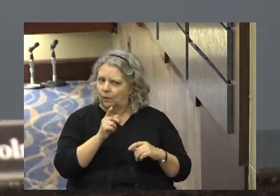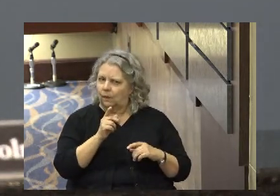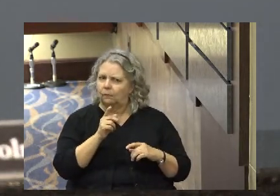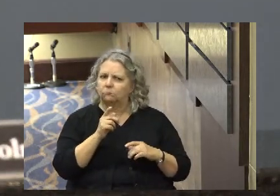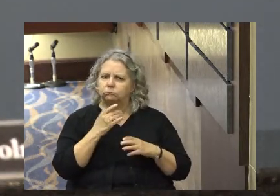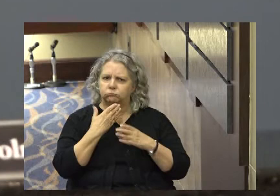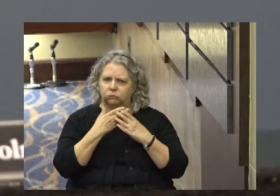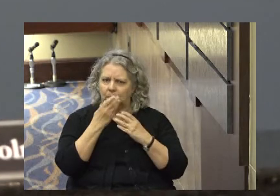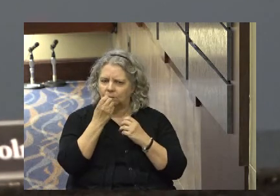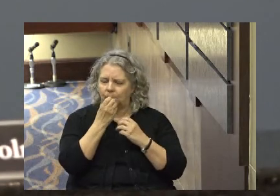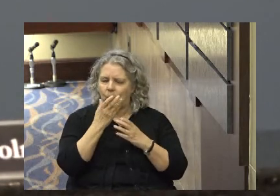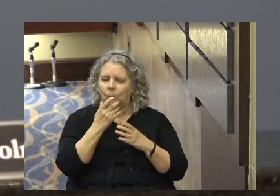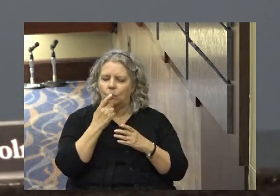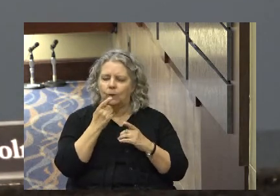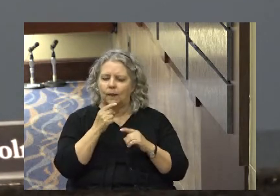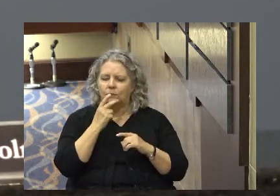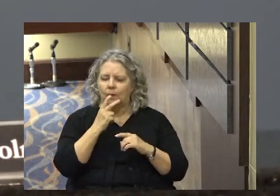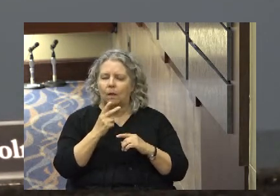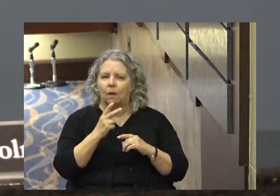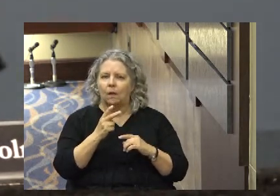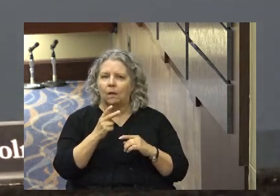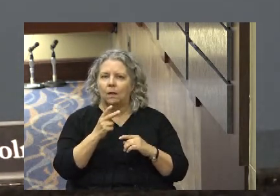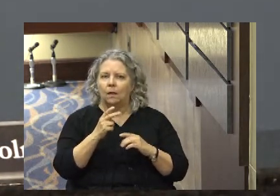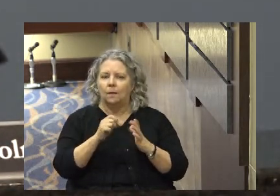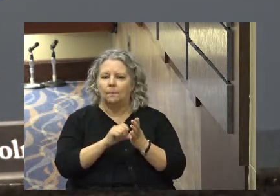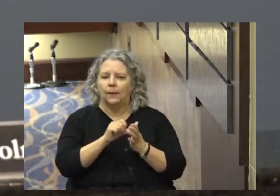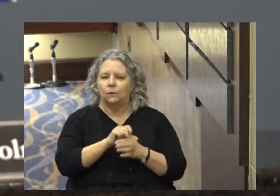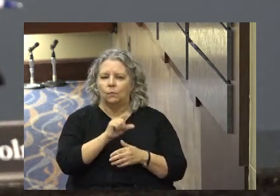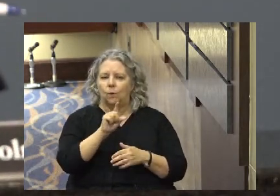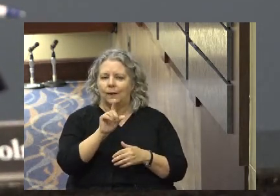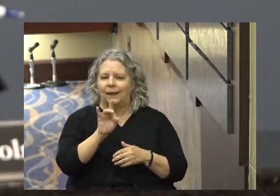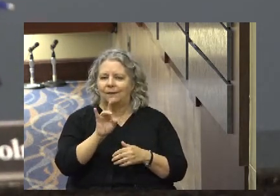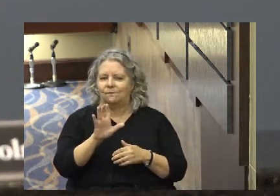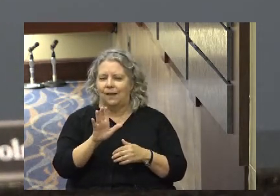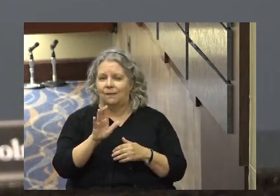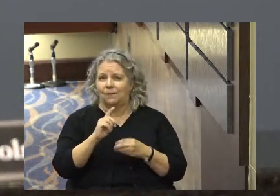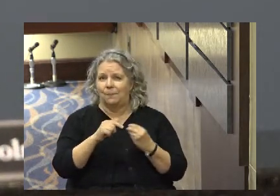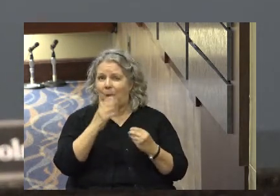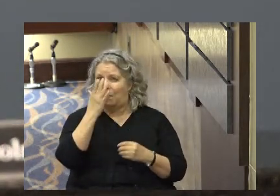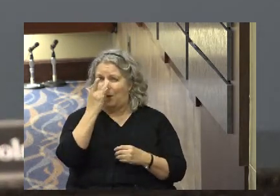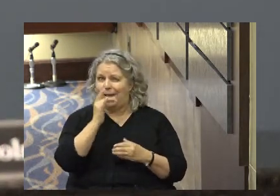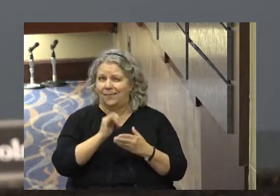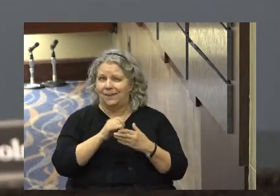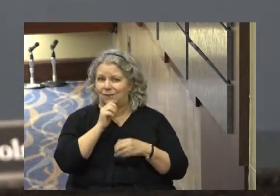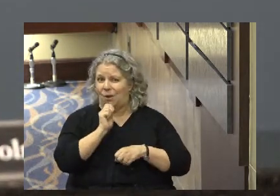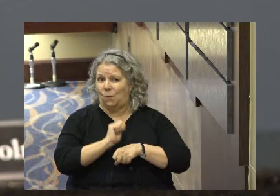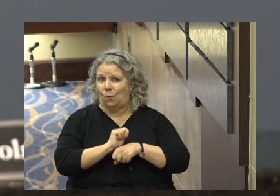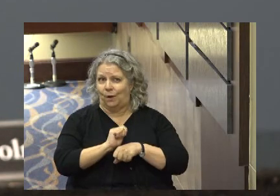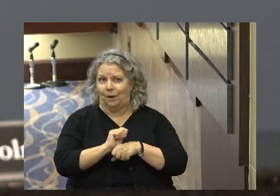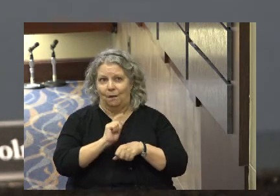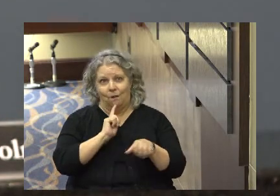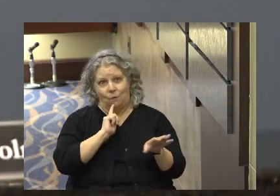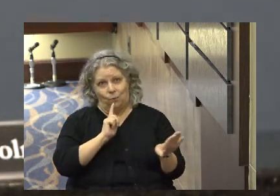185, of why it wasn't working, it was so illuminating to me.